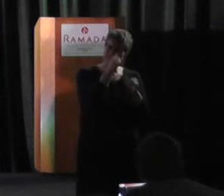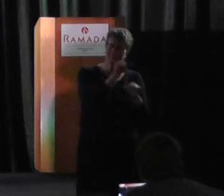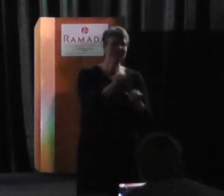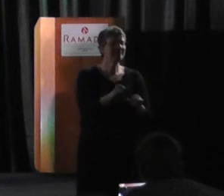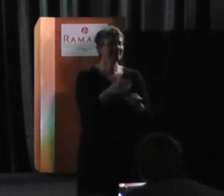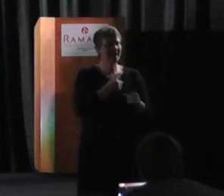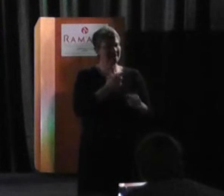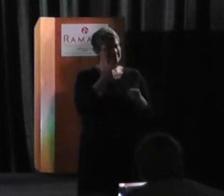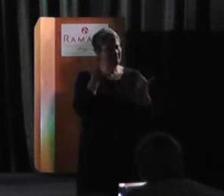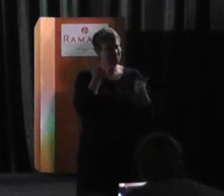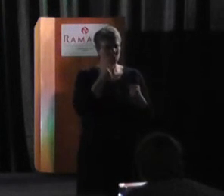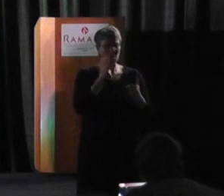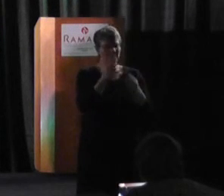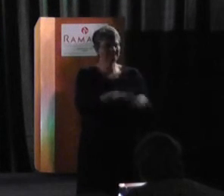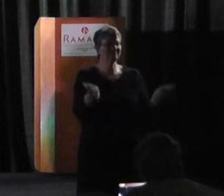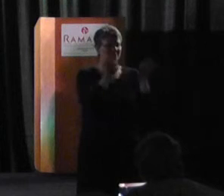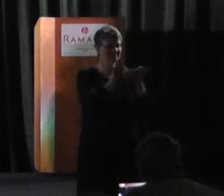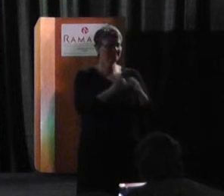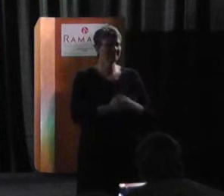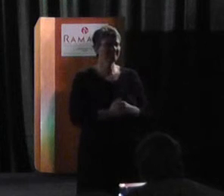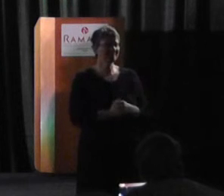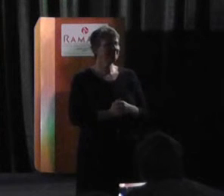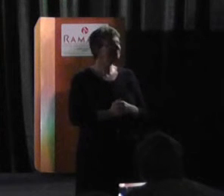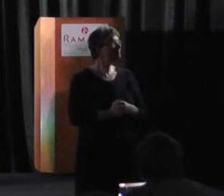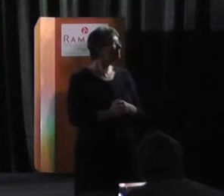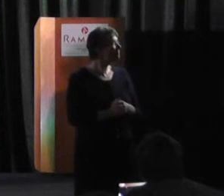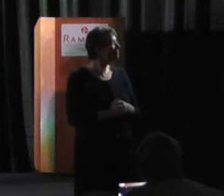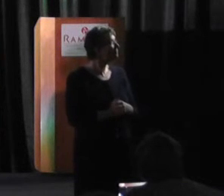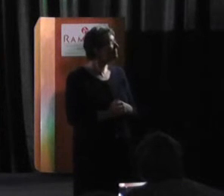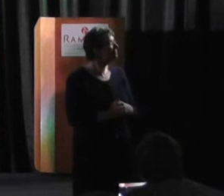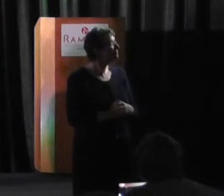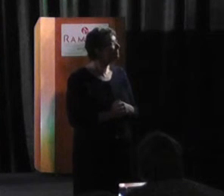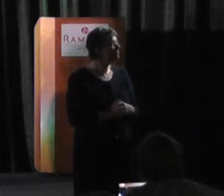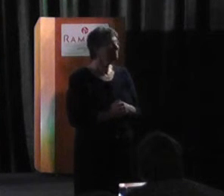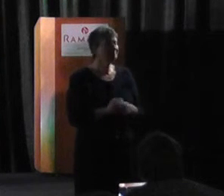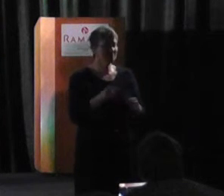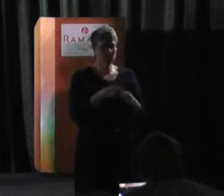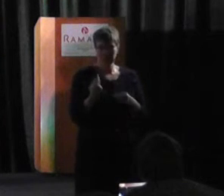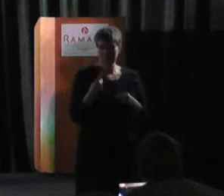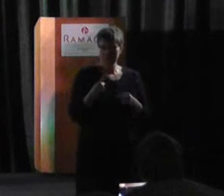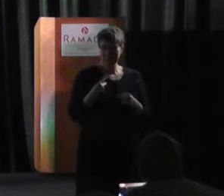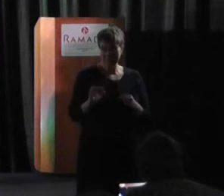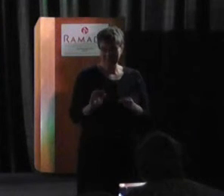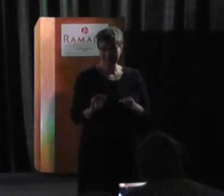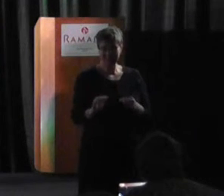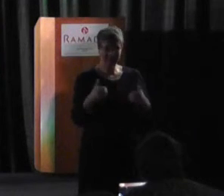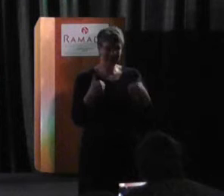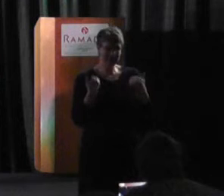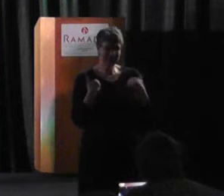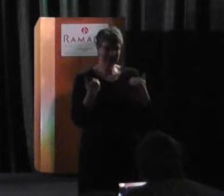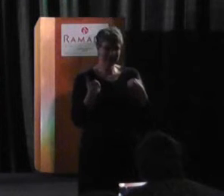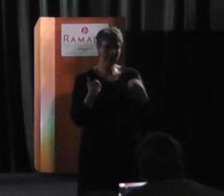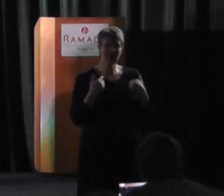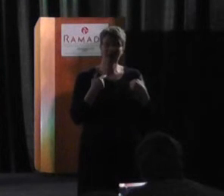medicine. When we were little, I was told that I was